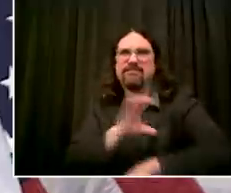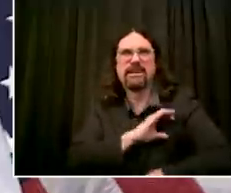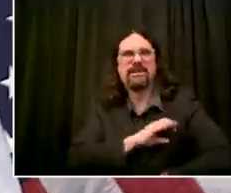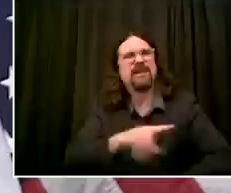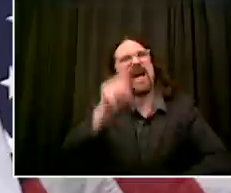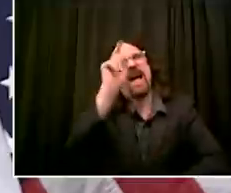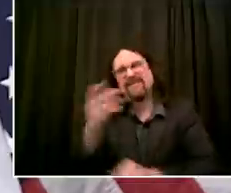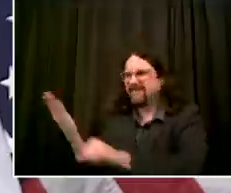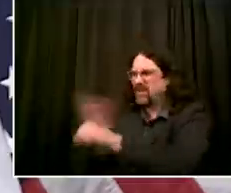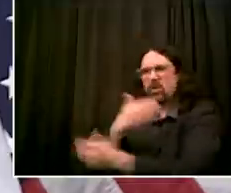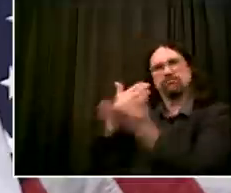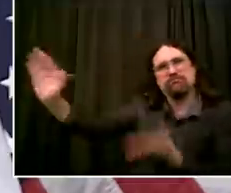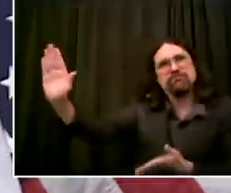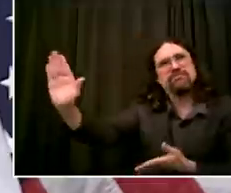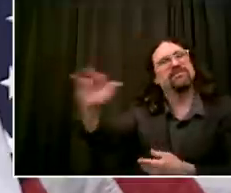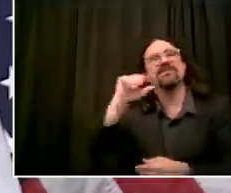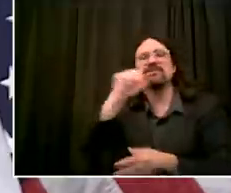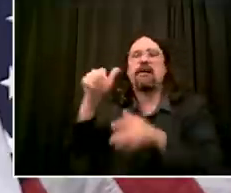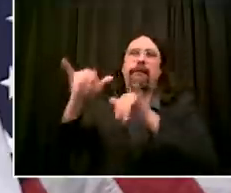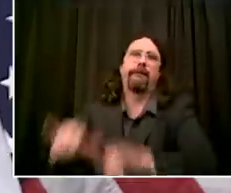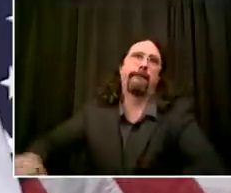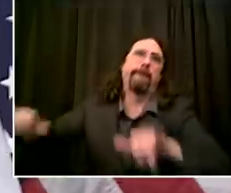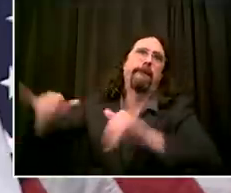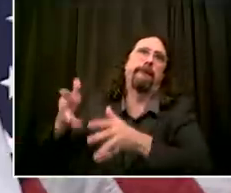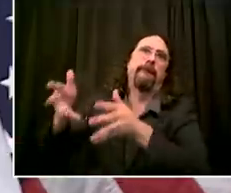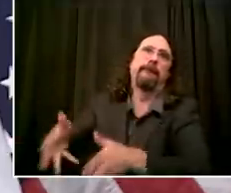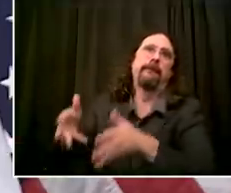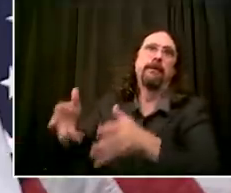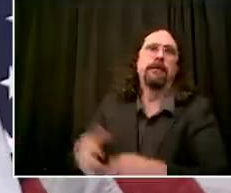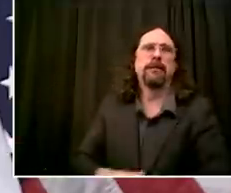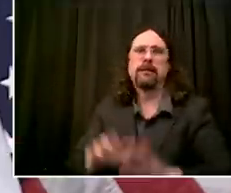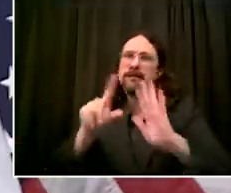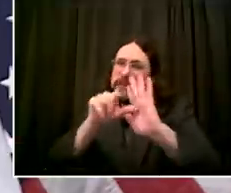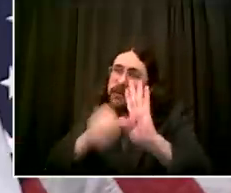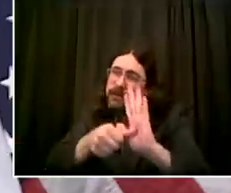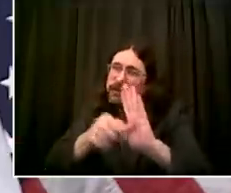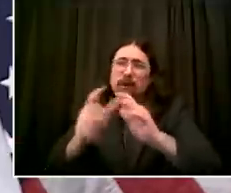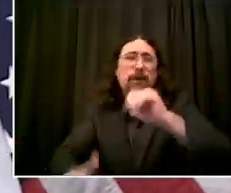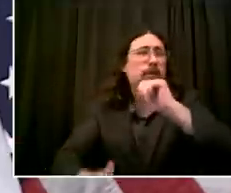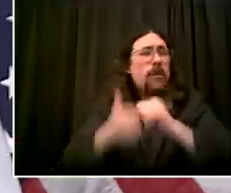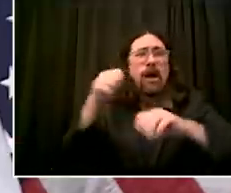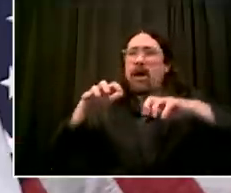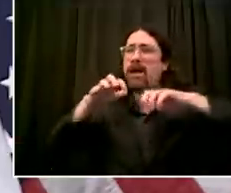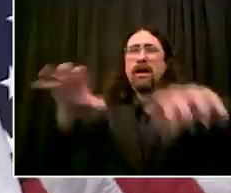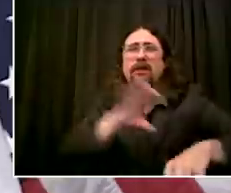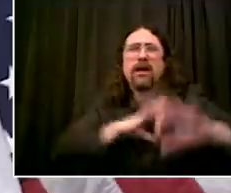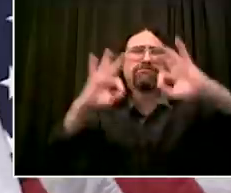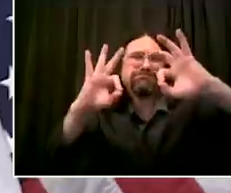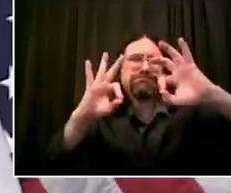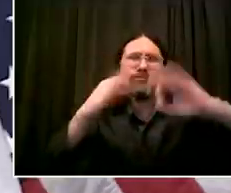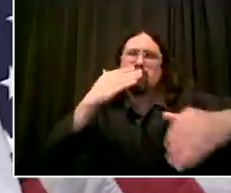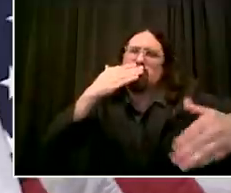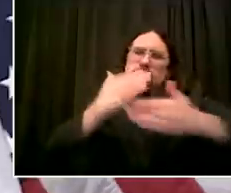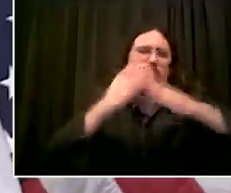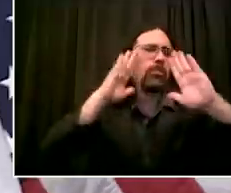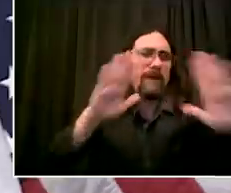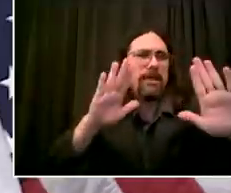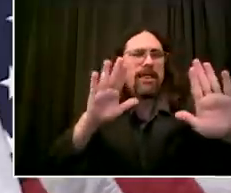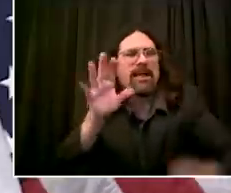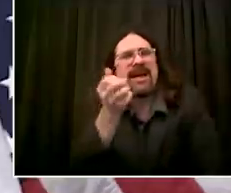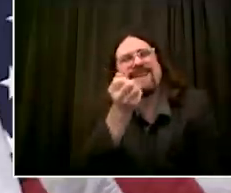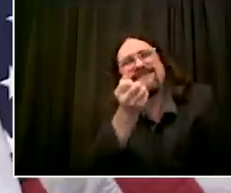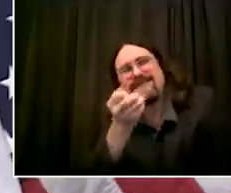have been showing they understand and believe in neighborhood policing. So all of those things are going to happen. I don't have a doubt in my mind.